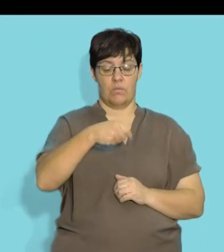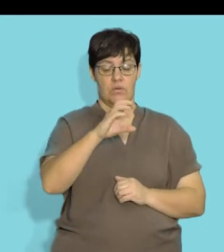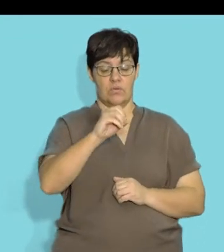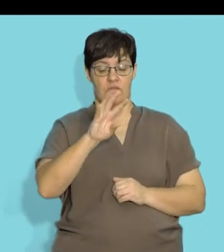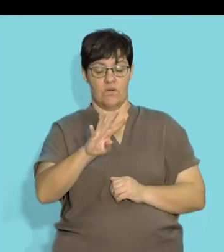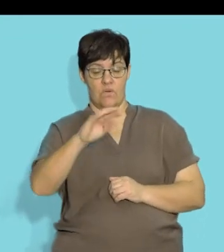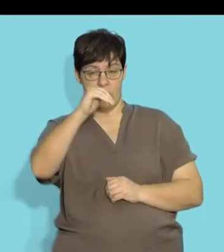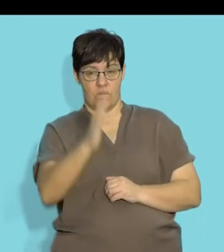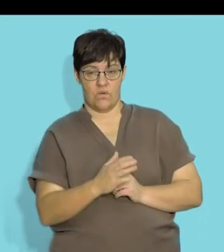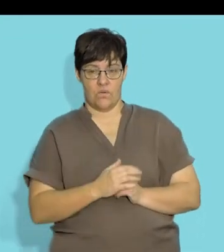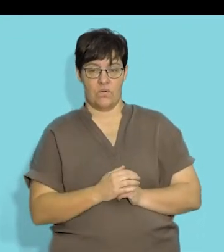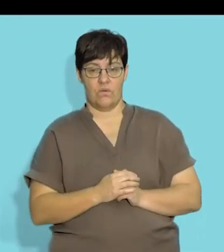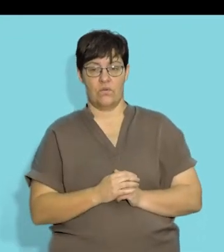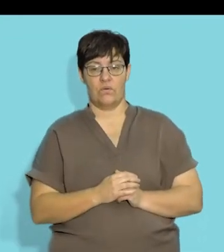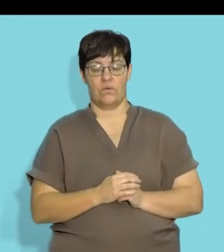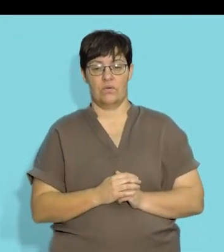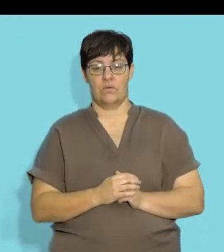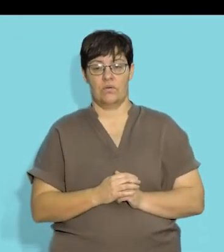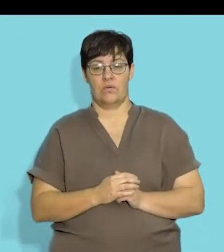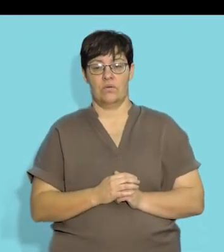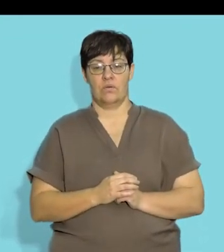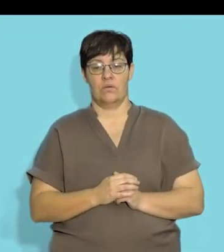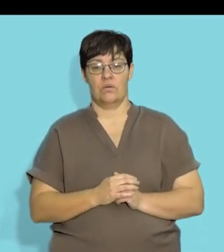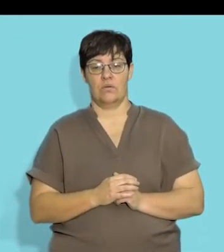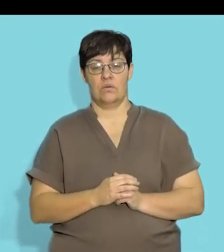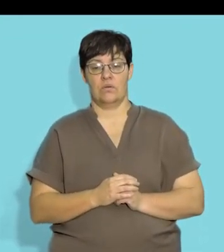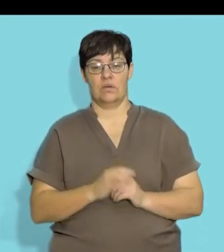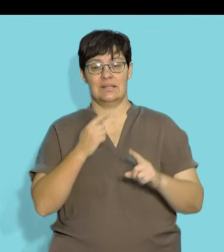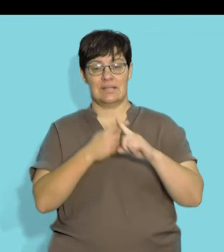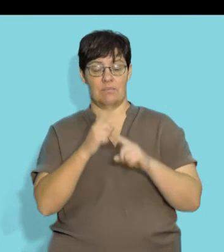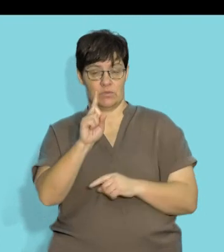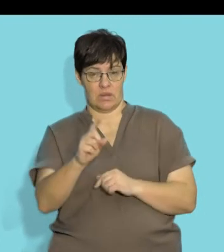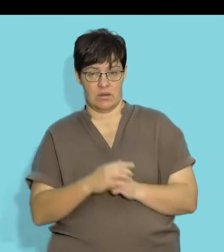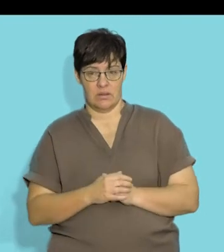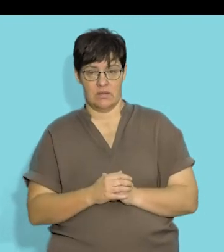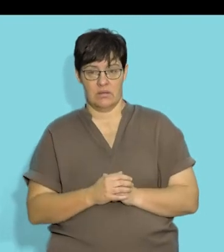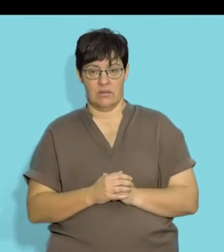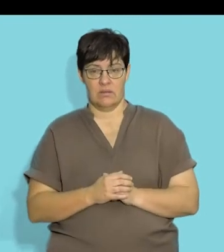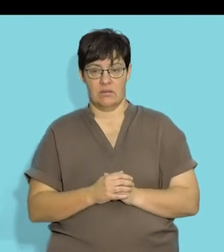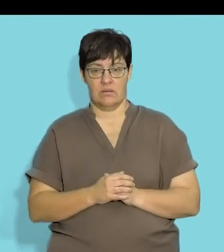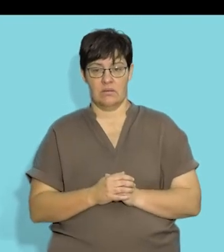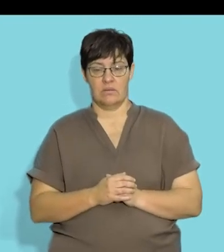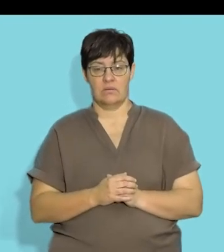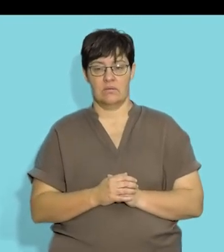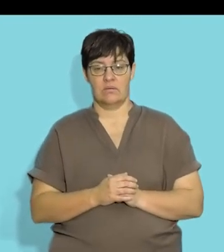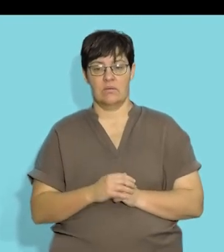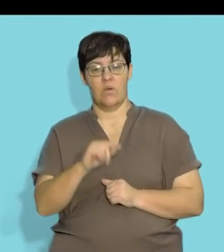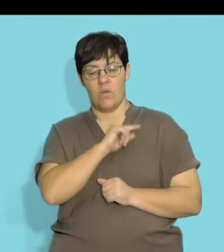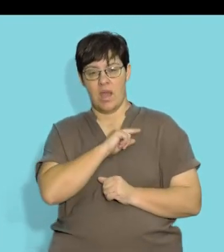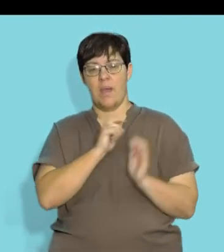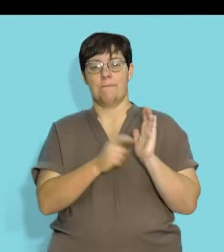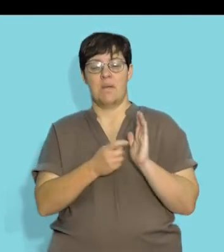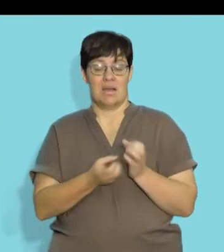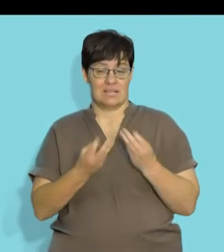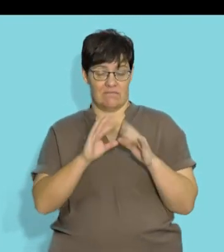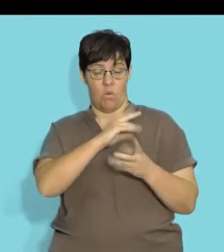by 0.04, okay? Multiplied by 1, okay? We can put it because the marks are